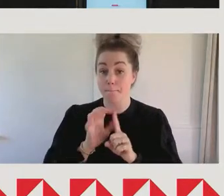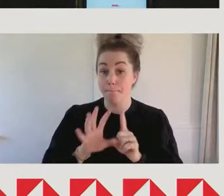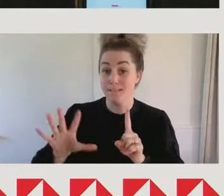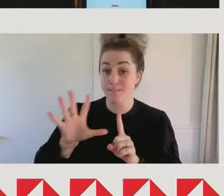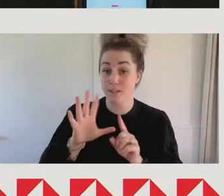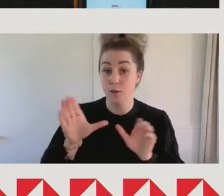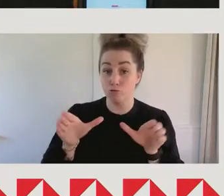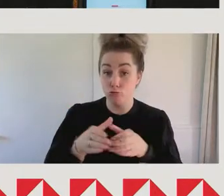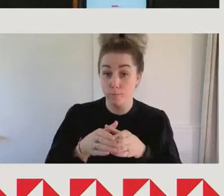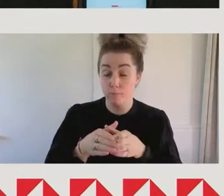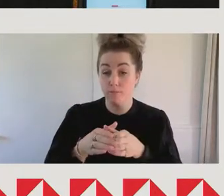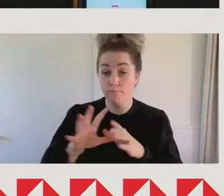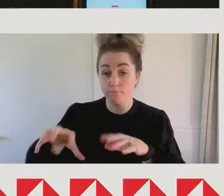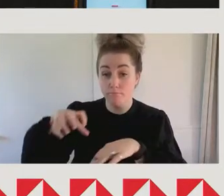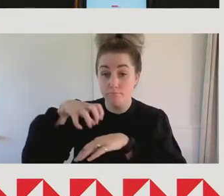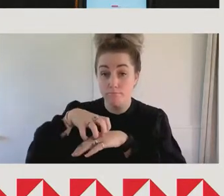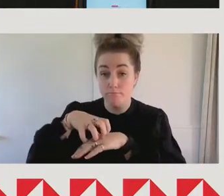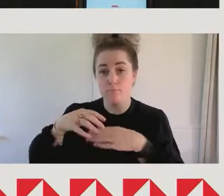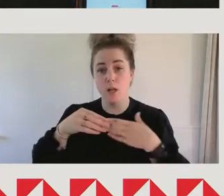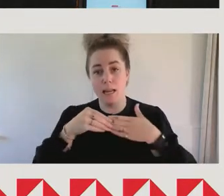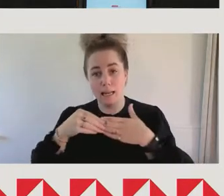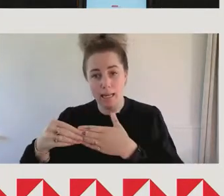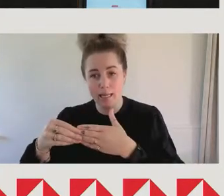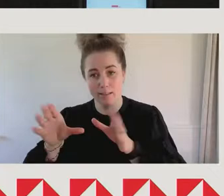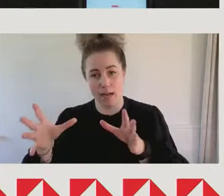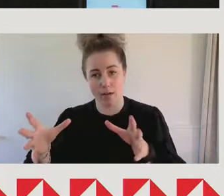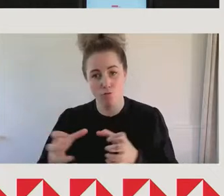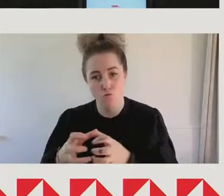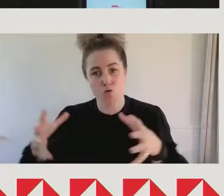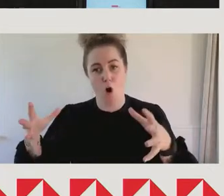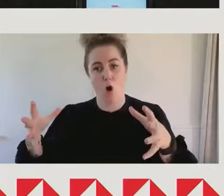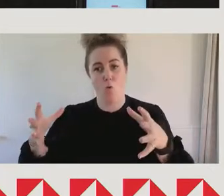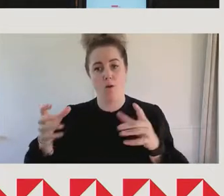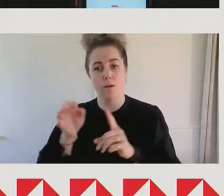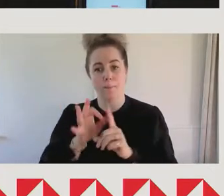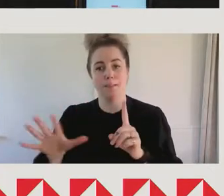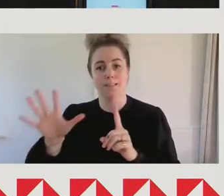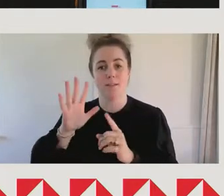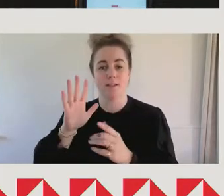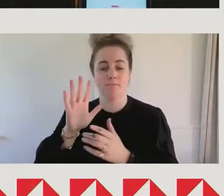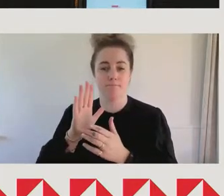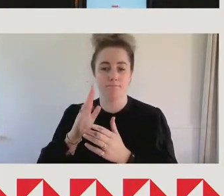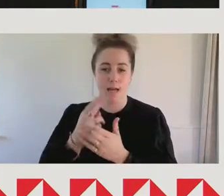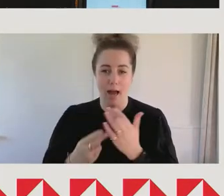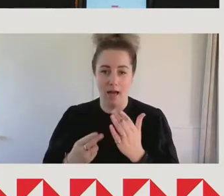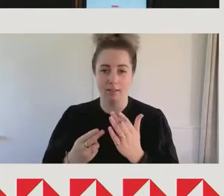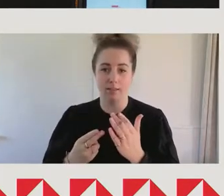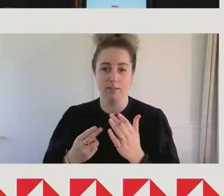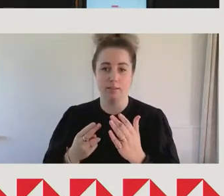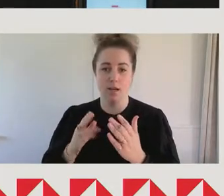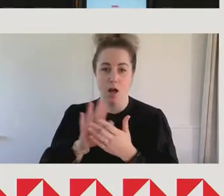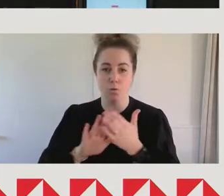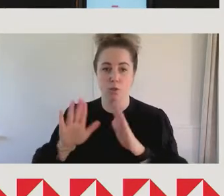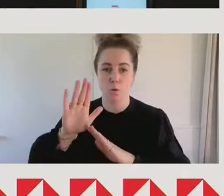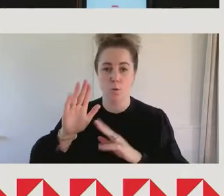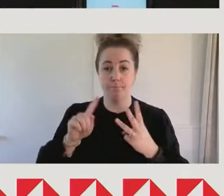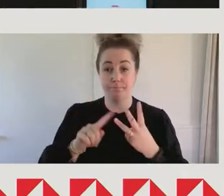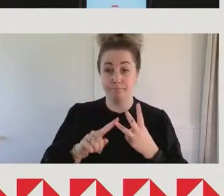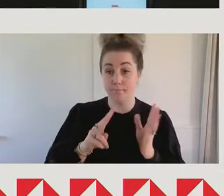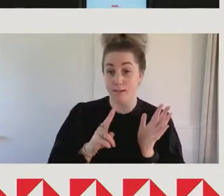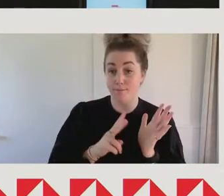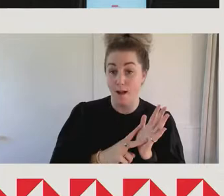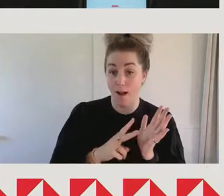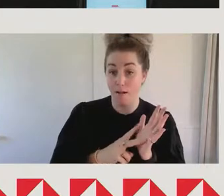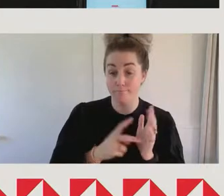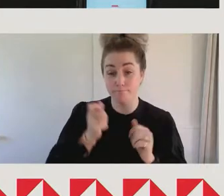are supported to help lead and grow Pacific arts in aotearoa VA and Innovative and